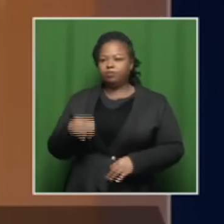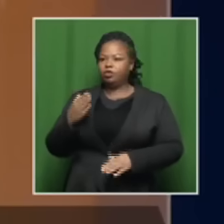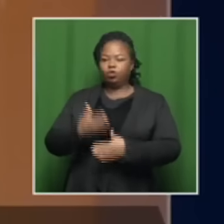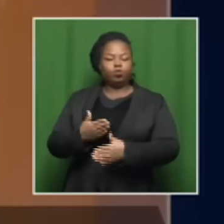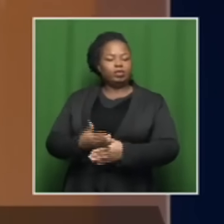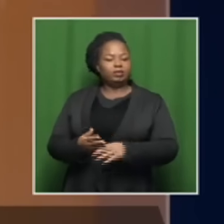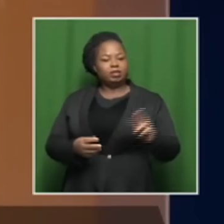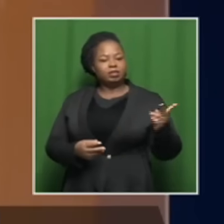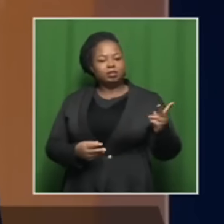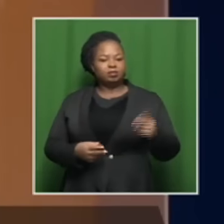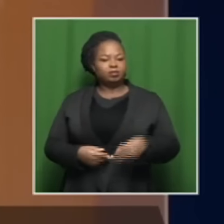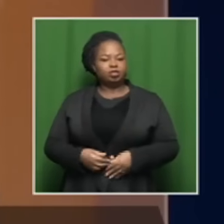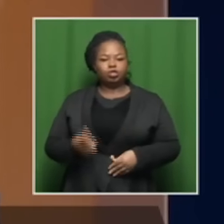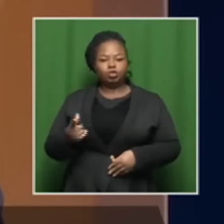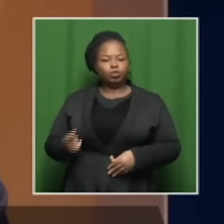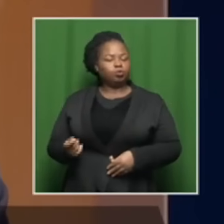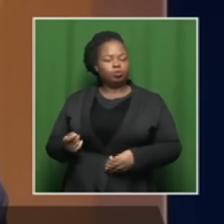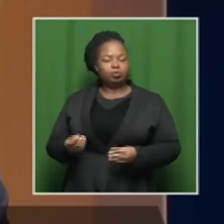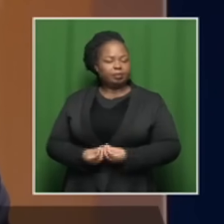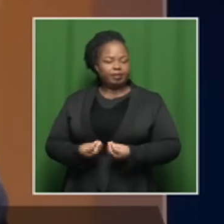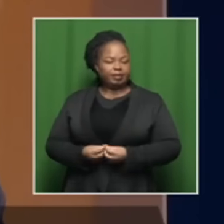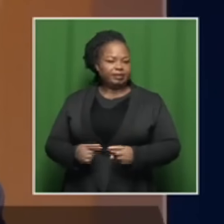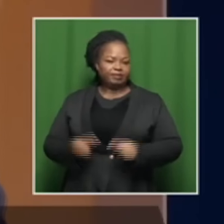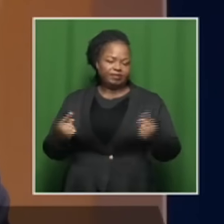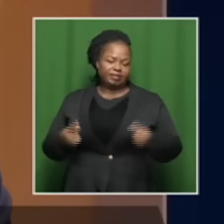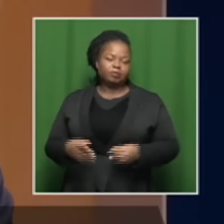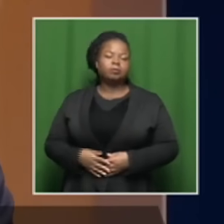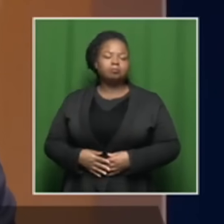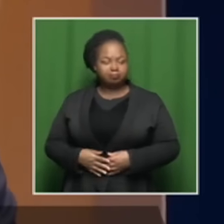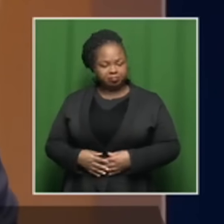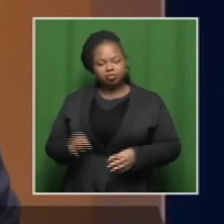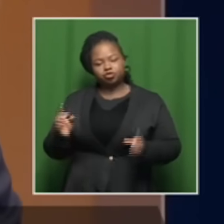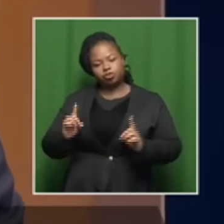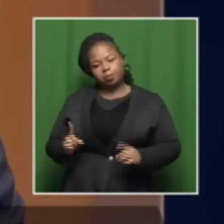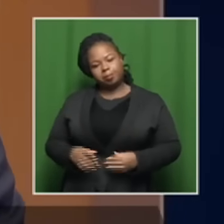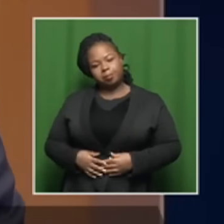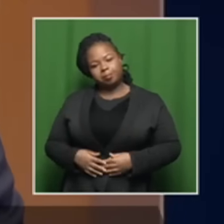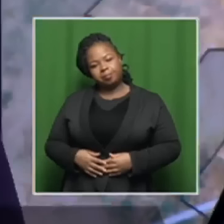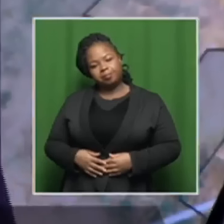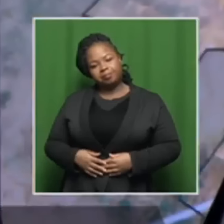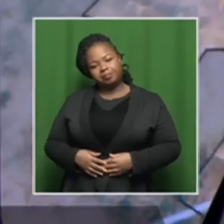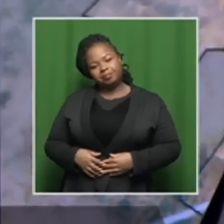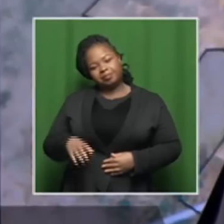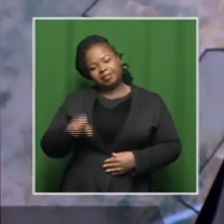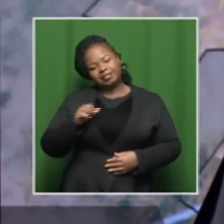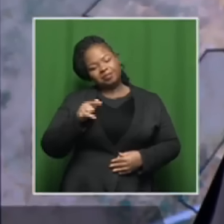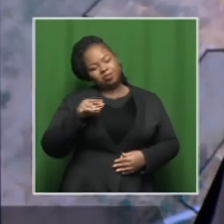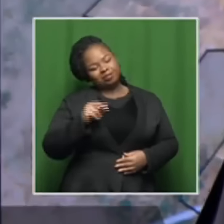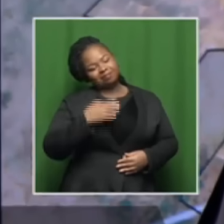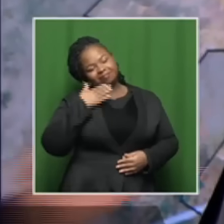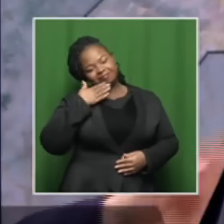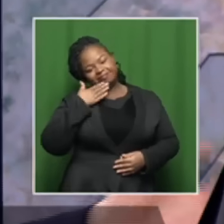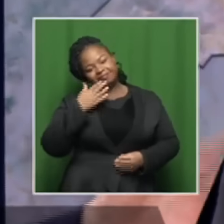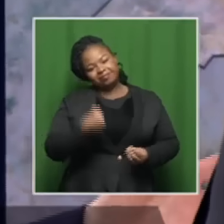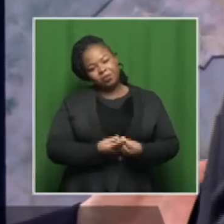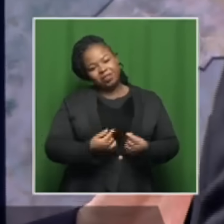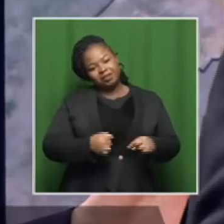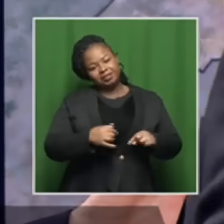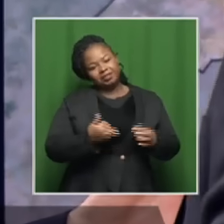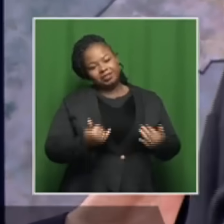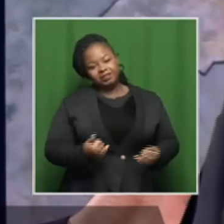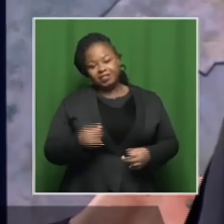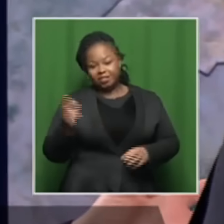as showrunners or whatever else. So that was really, really special. I love that. Simon, thank you. Thanks for being with us today. Doing